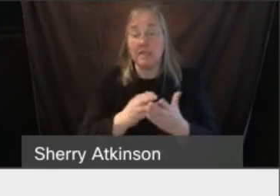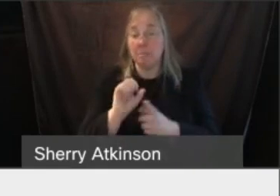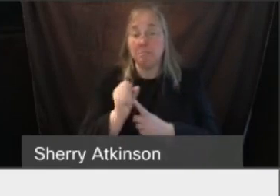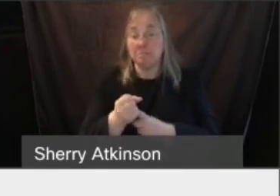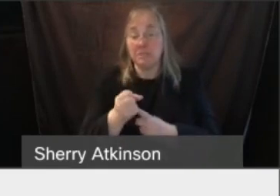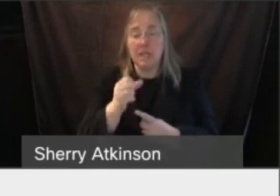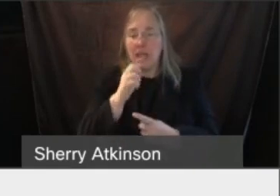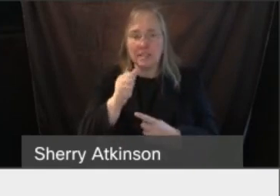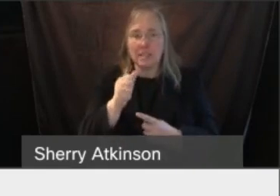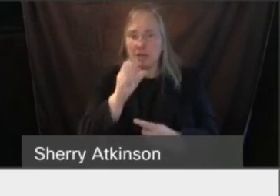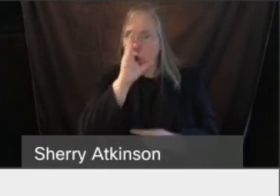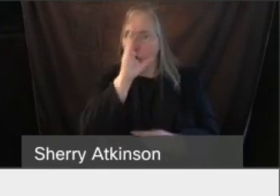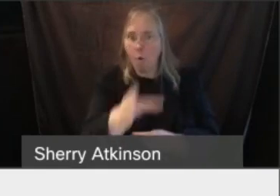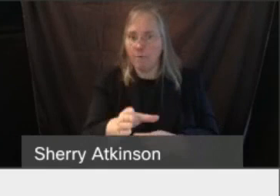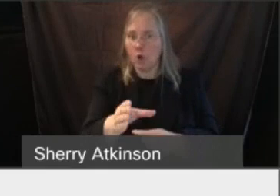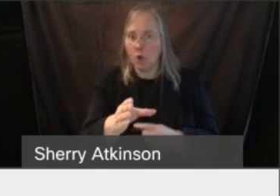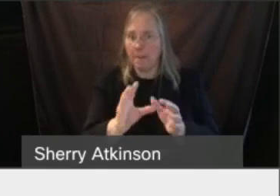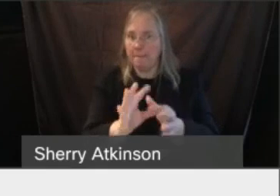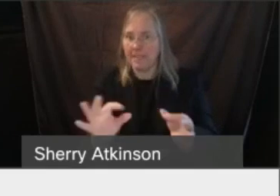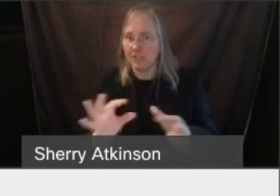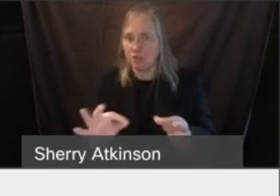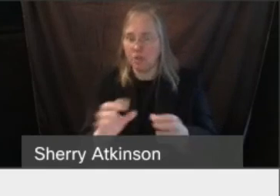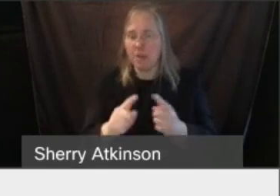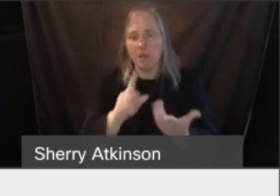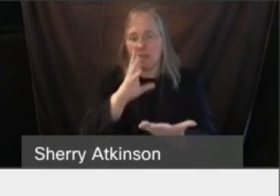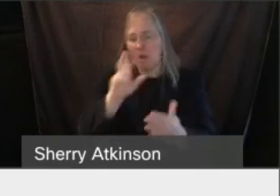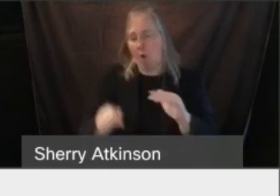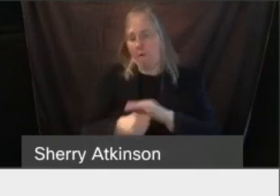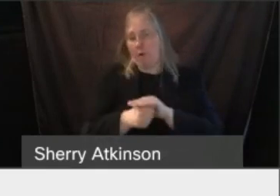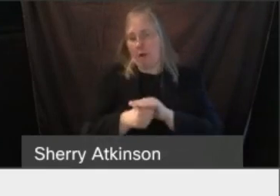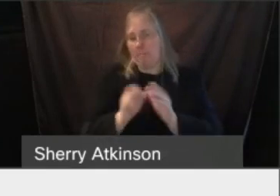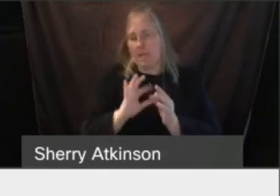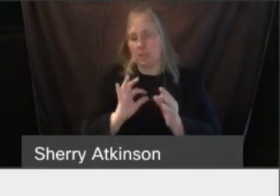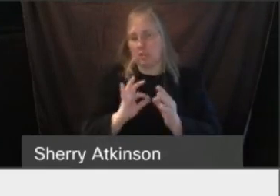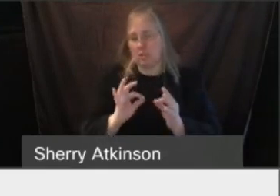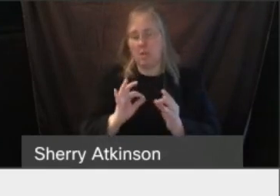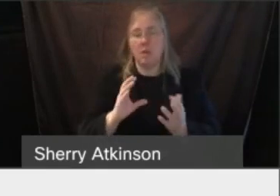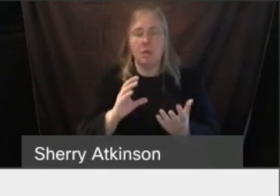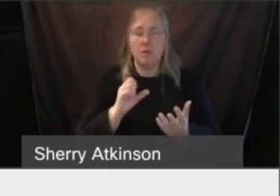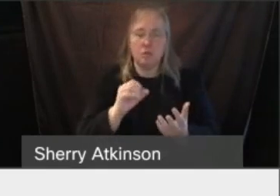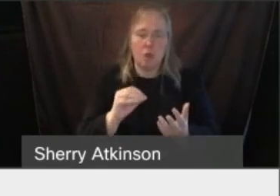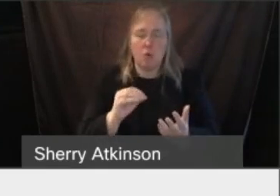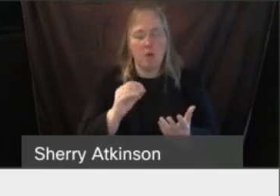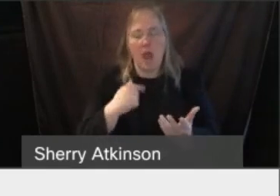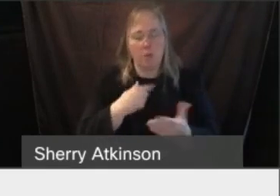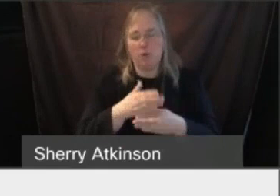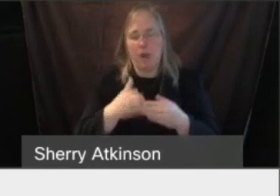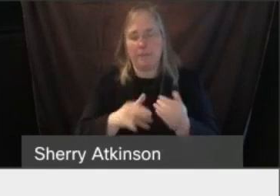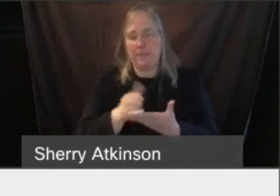necessarily the overt message, but it's the covert message. And so I'll just kind of wrap it up there.